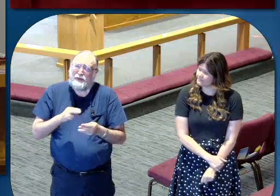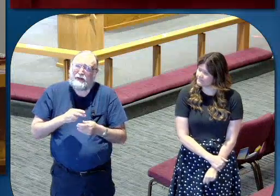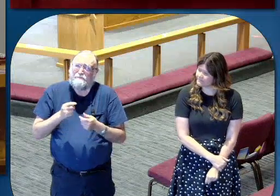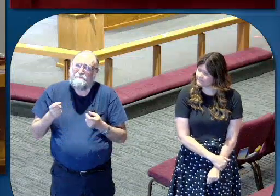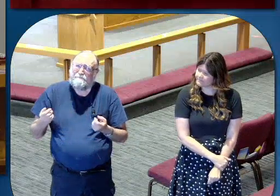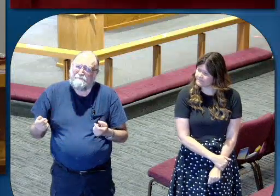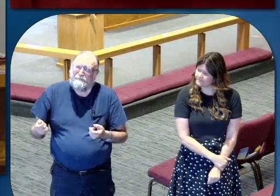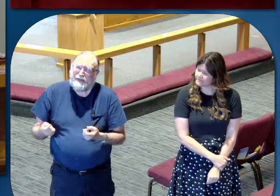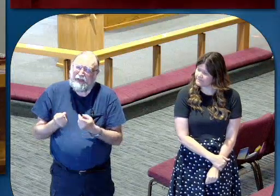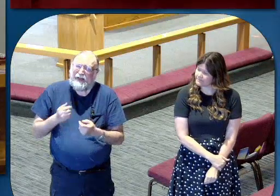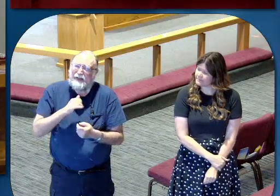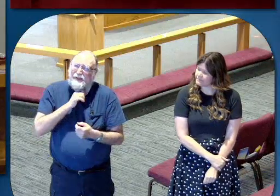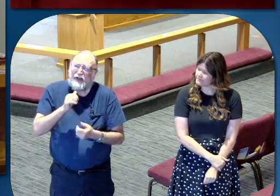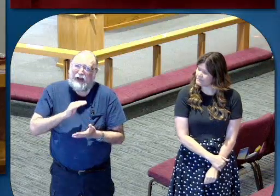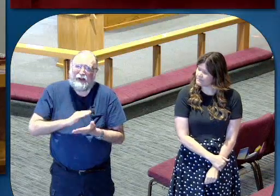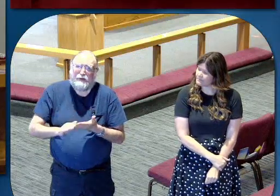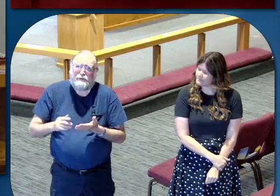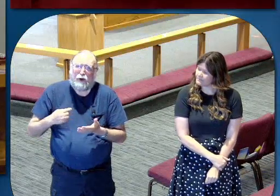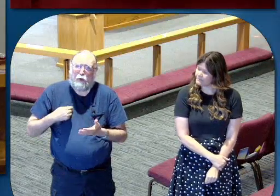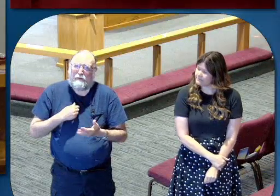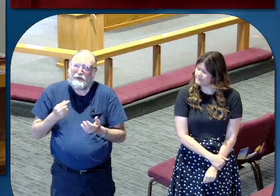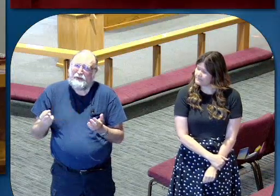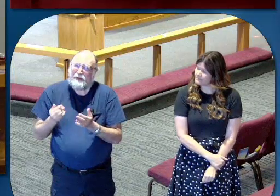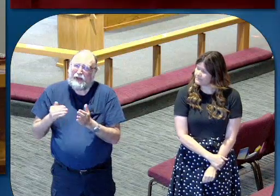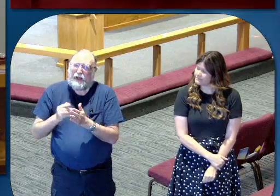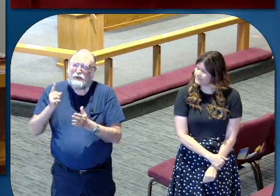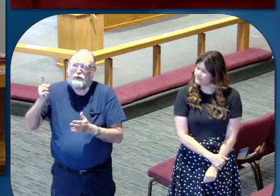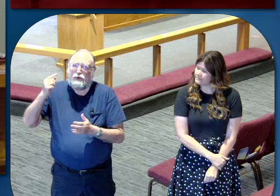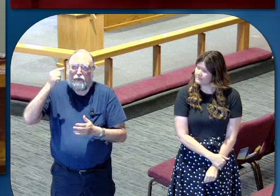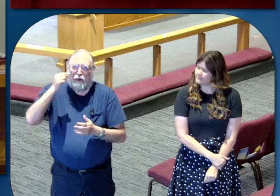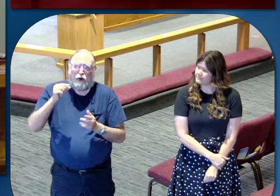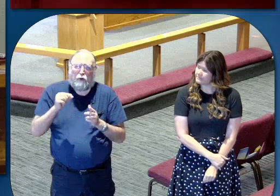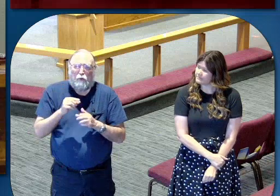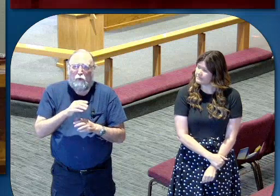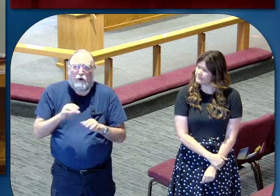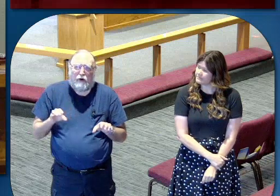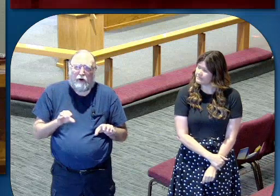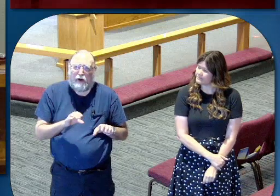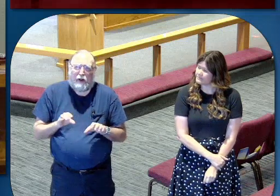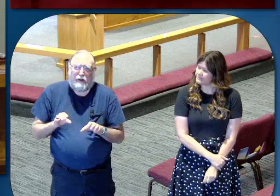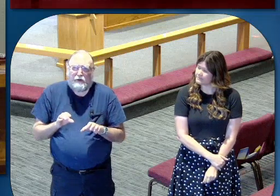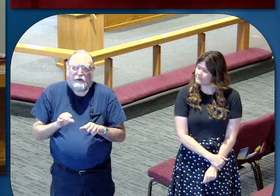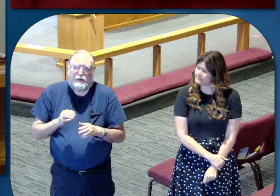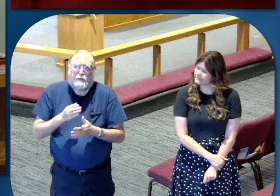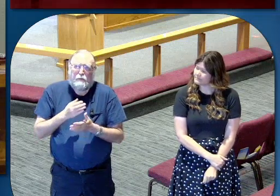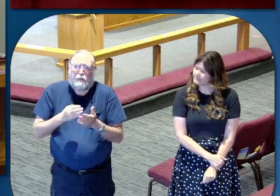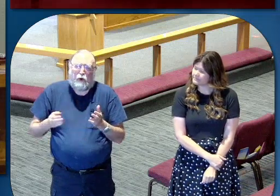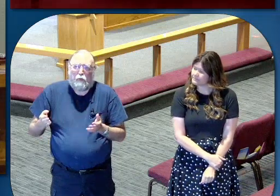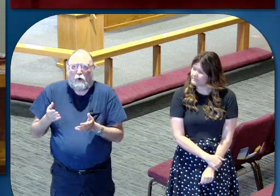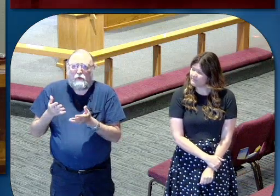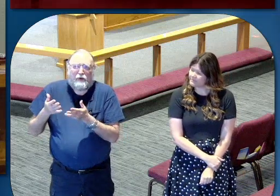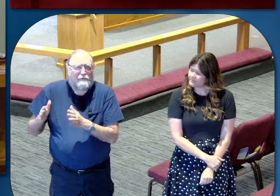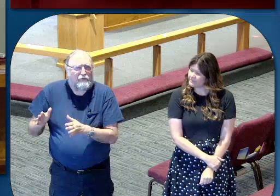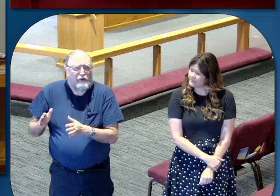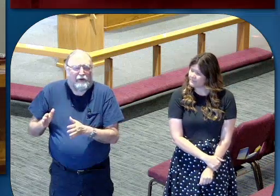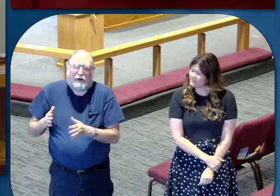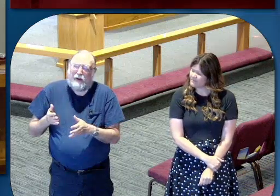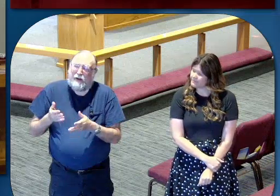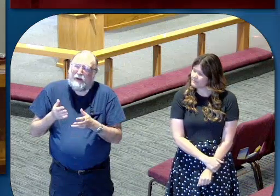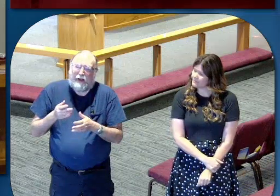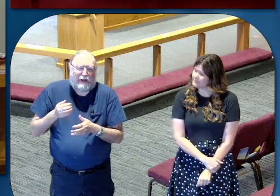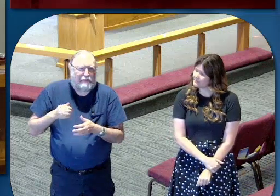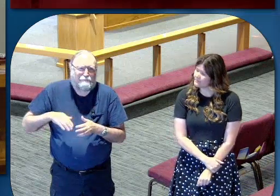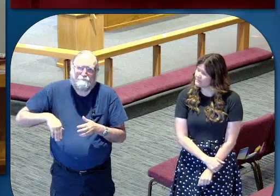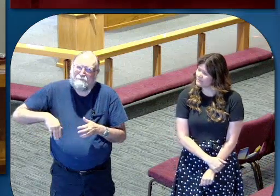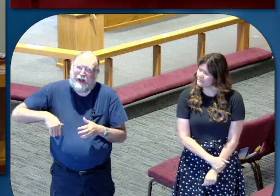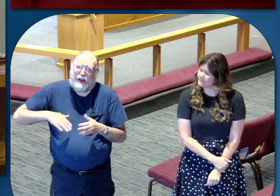nature sinful and unclean. We have sinned against you in thought, word, and deed, by what we have done,